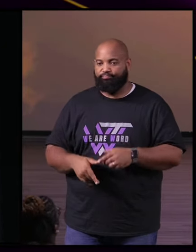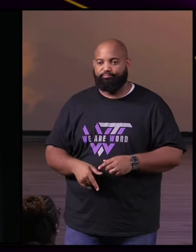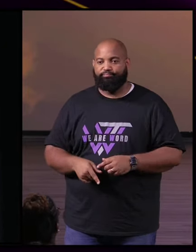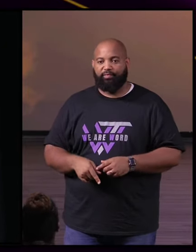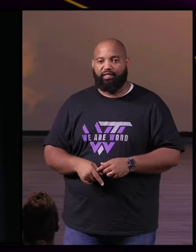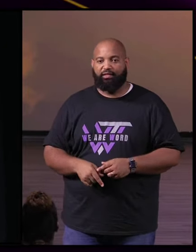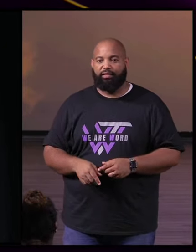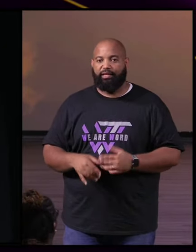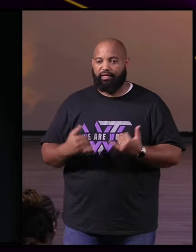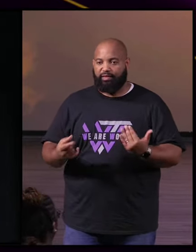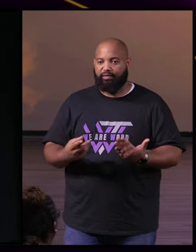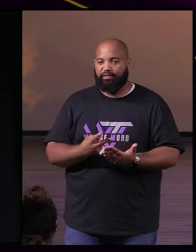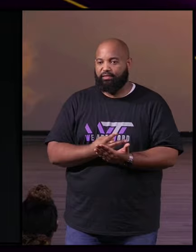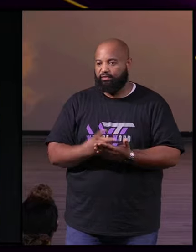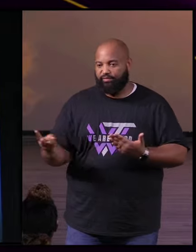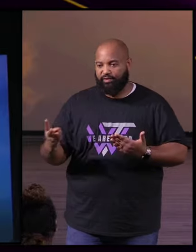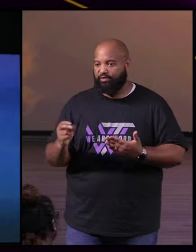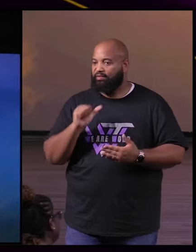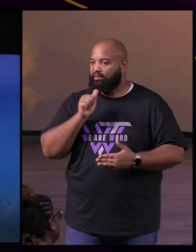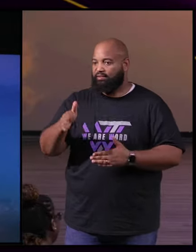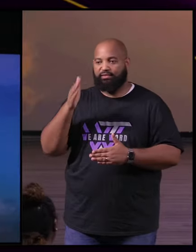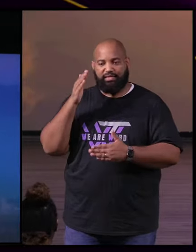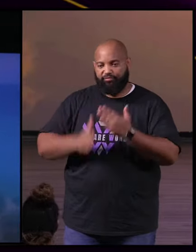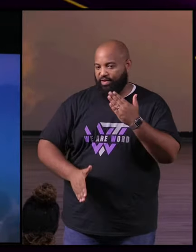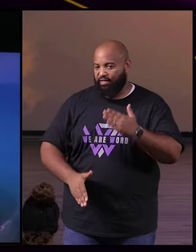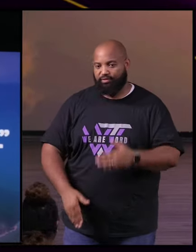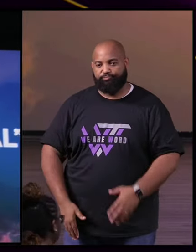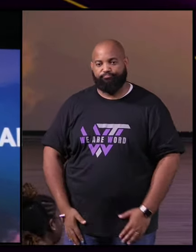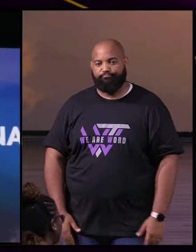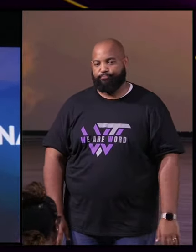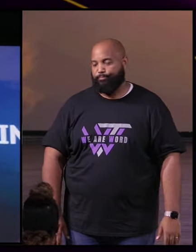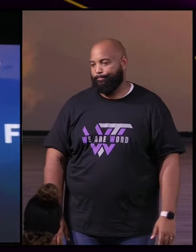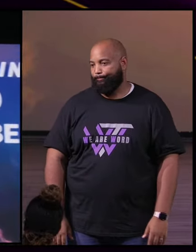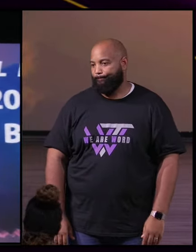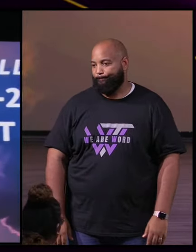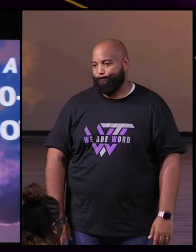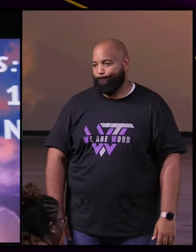This failure is not final.